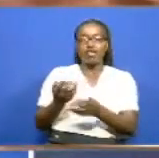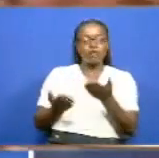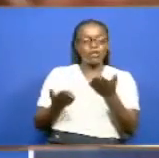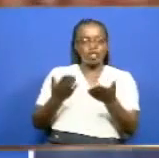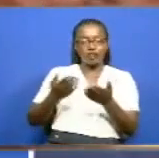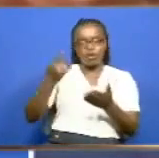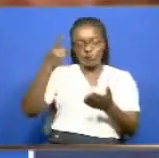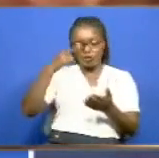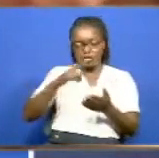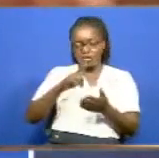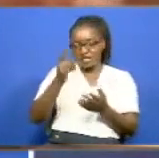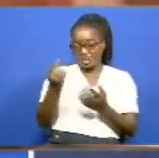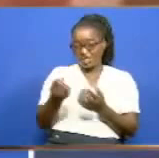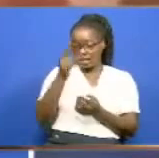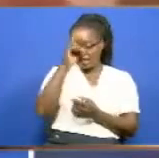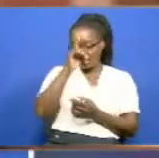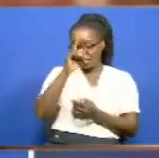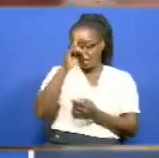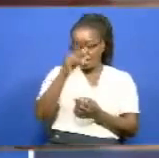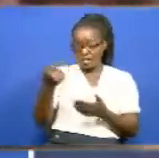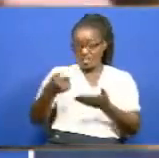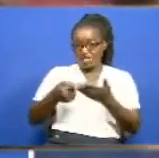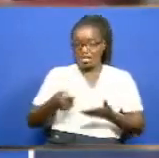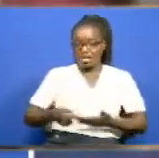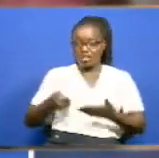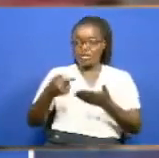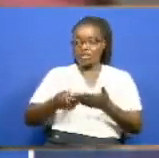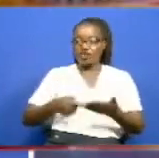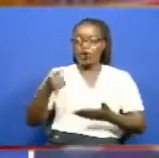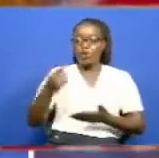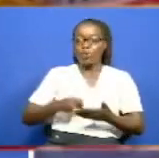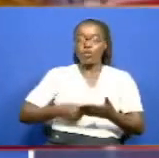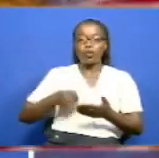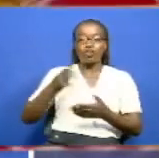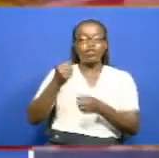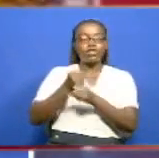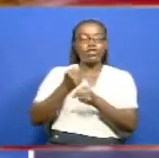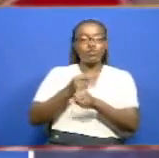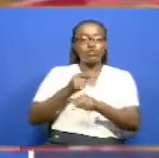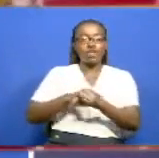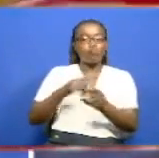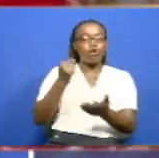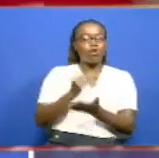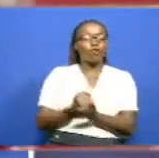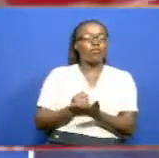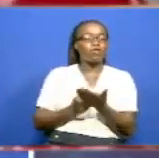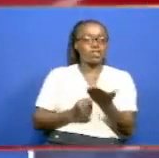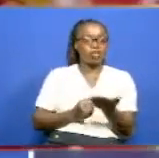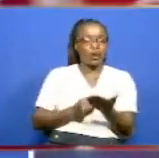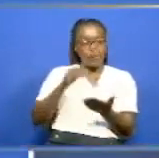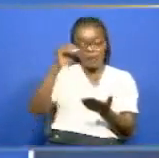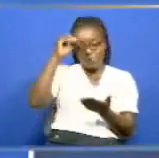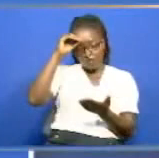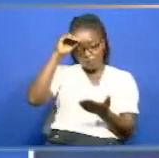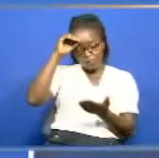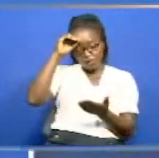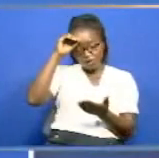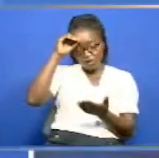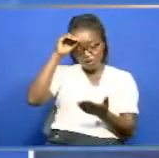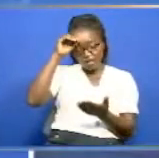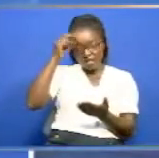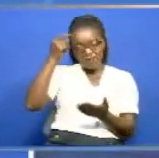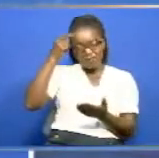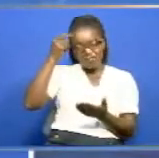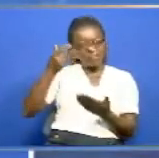little serious discussion or argument over what either candidate will do while in the office. Opinion polls suggest Biden had a